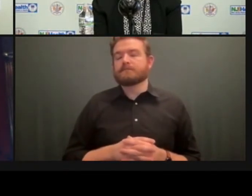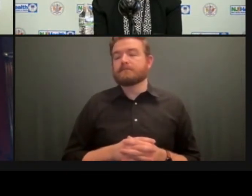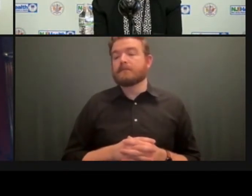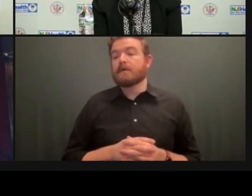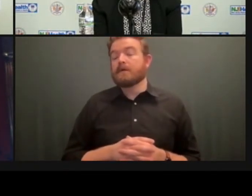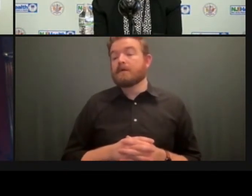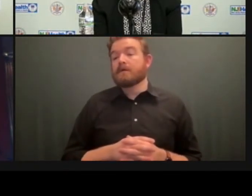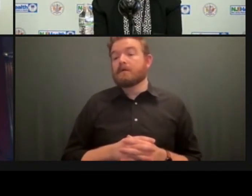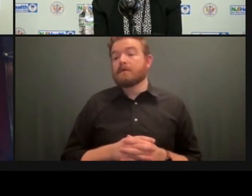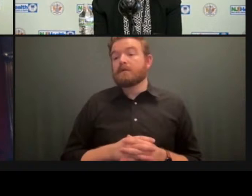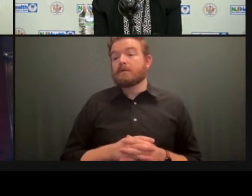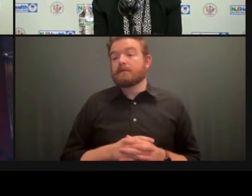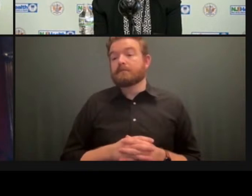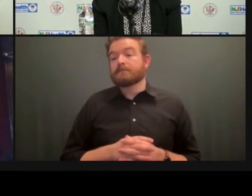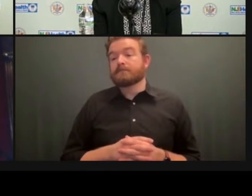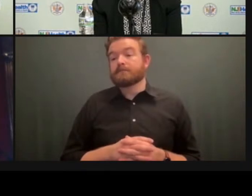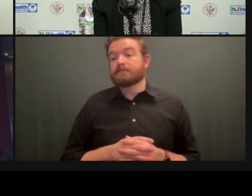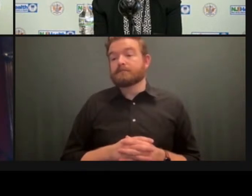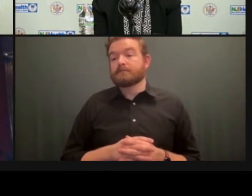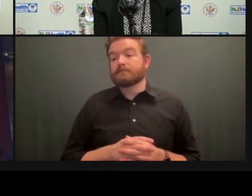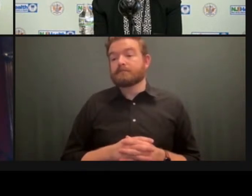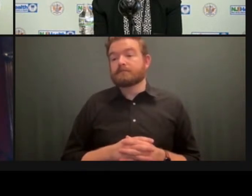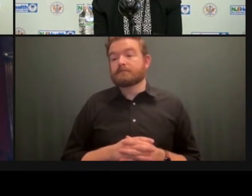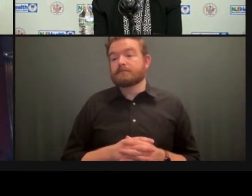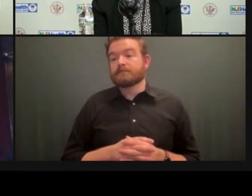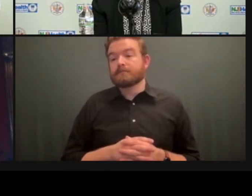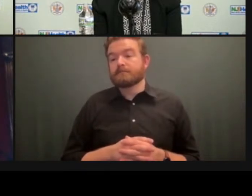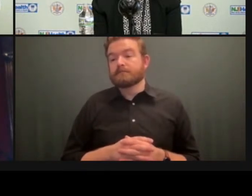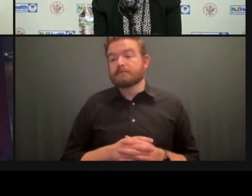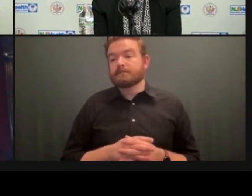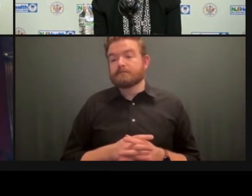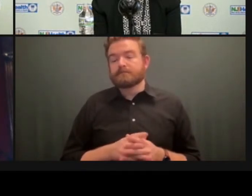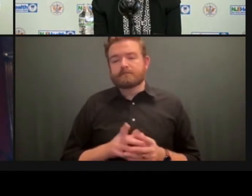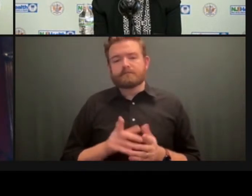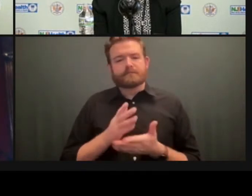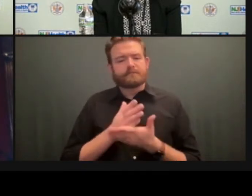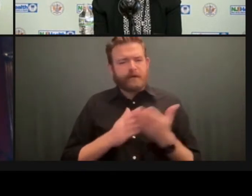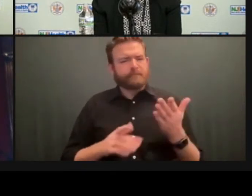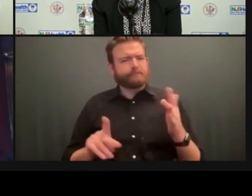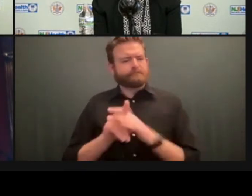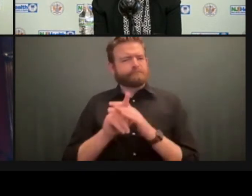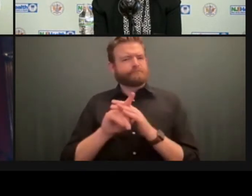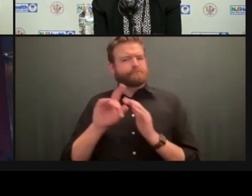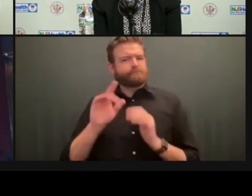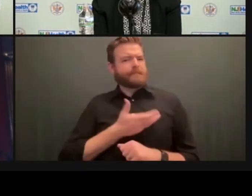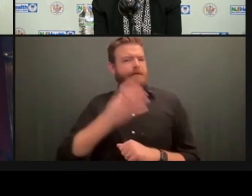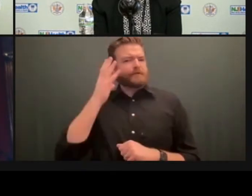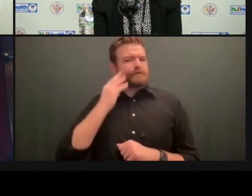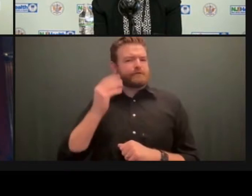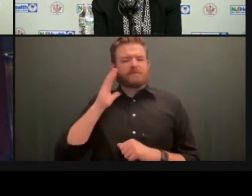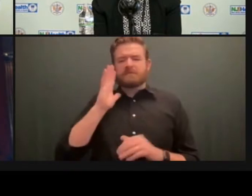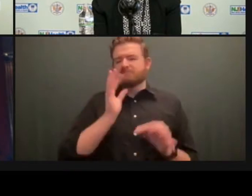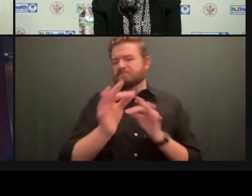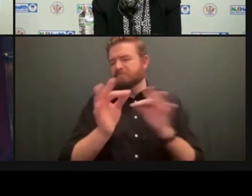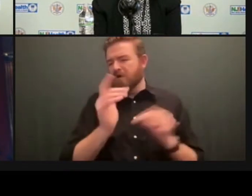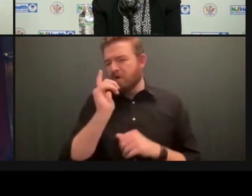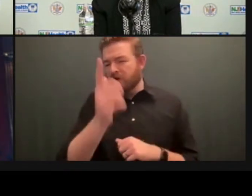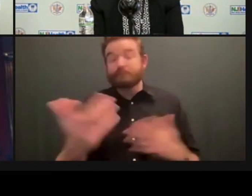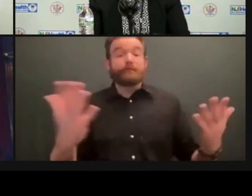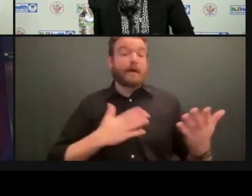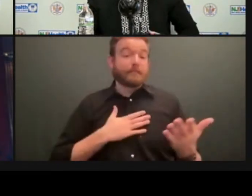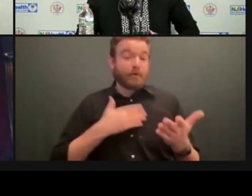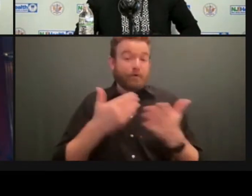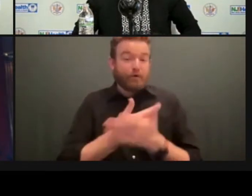my remarks. With that, we get a lot of ground to cover. First of all, again, Happy New Year. On Saturday, January 1st, I